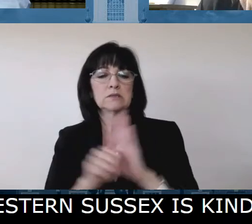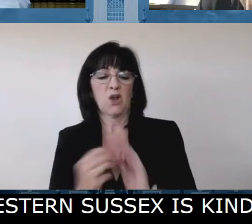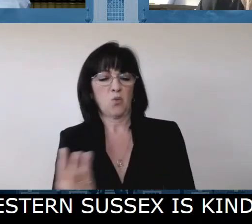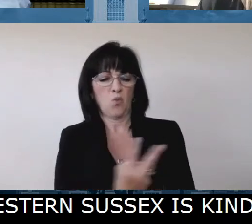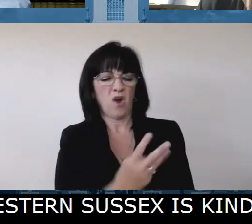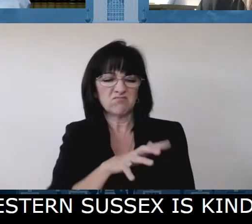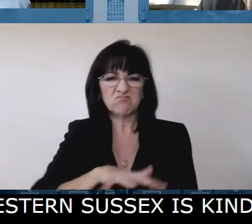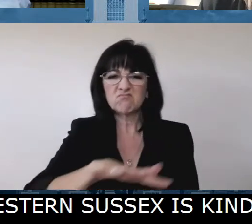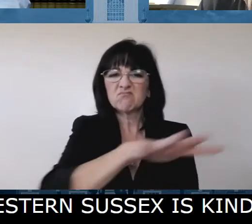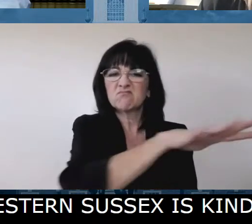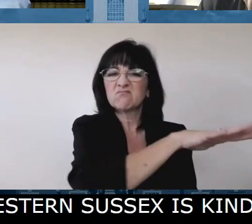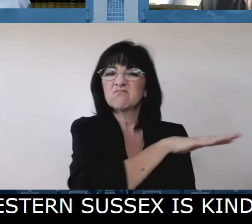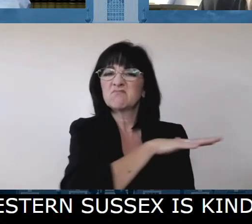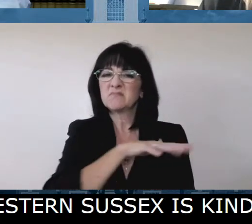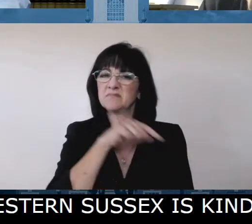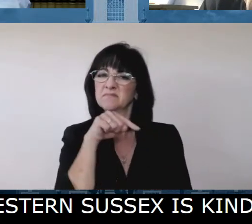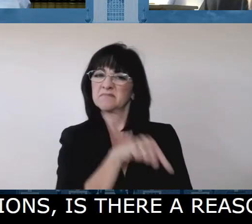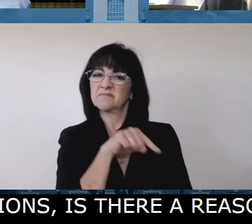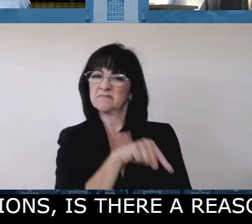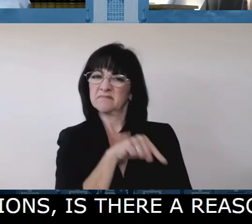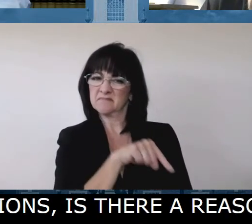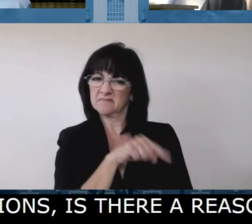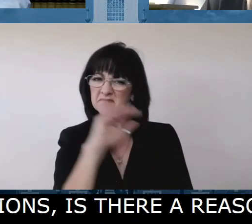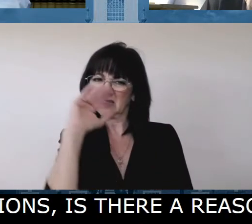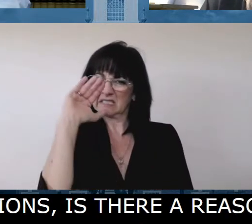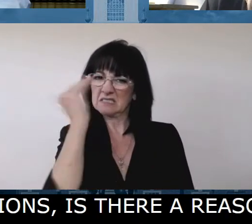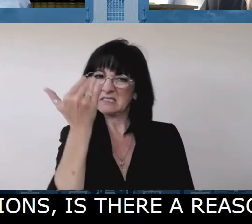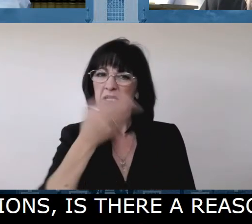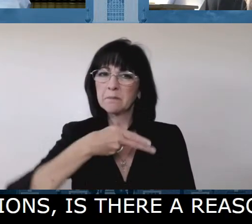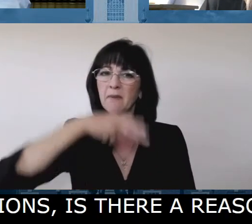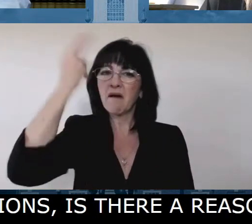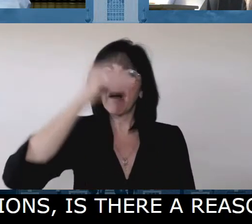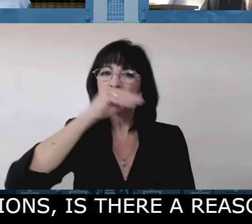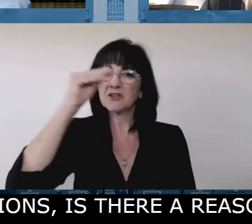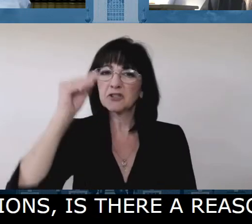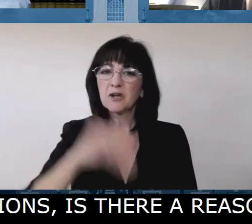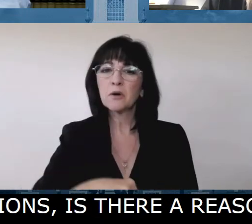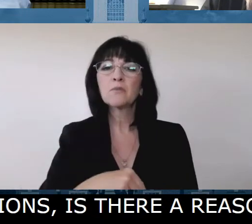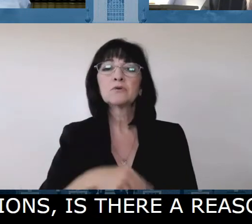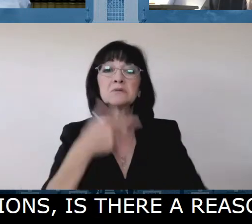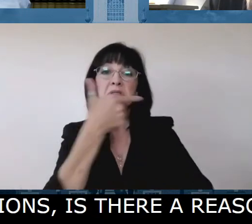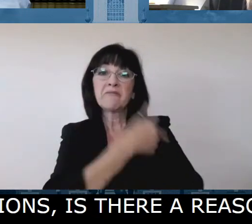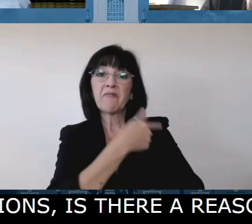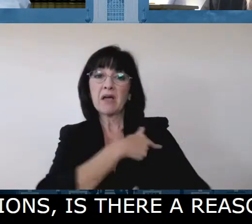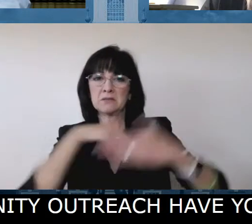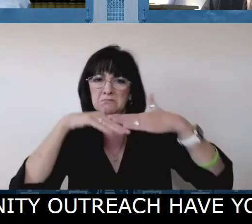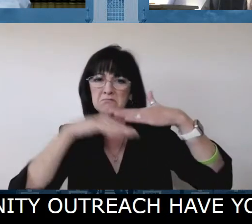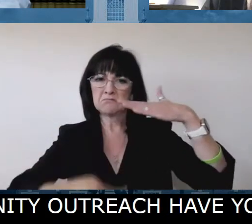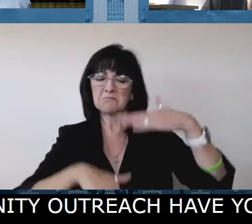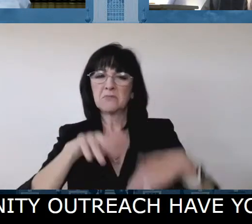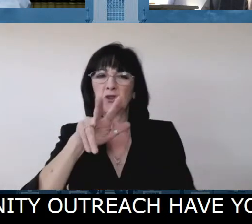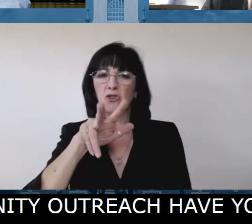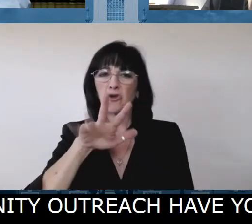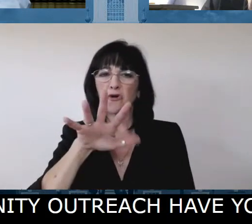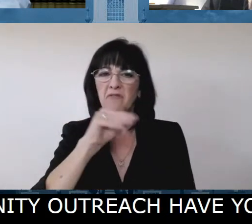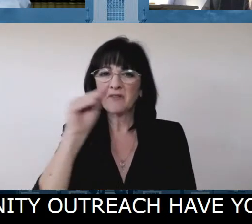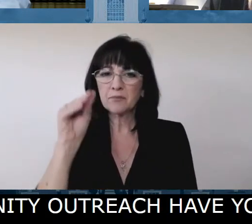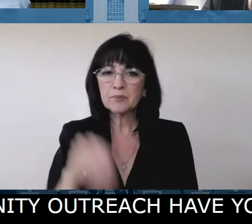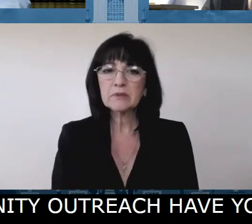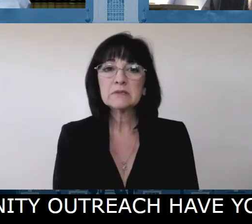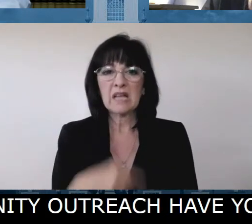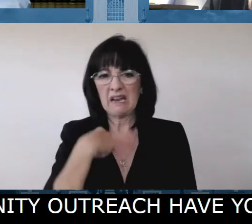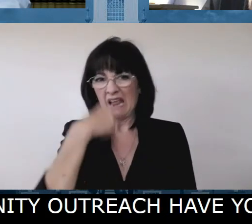kind of community outreach have you done there? Some of those rates are below 35% in terms of fully vaccinated. I think one zip code is